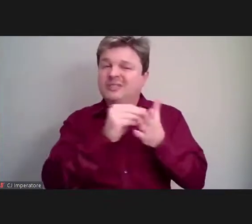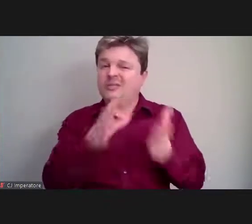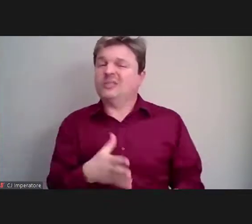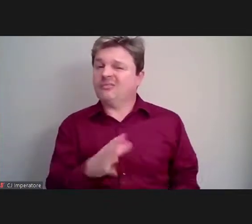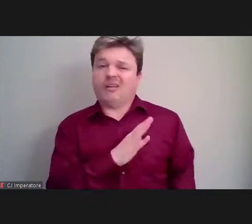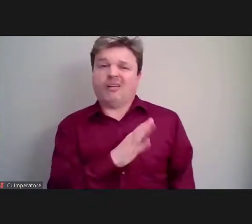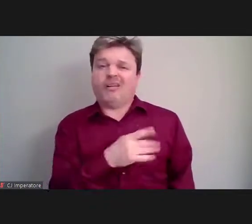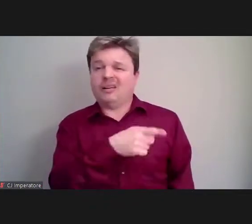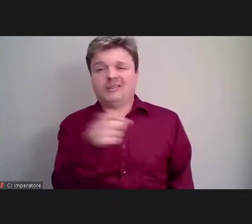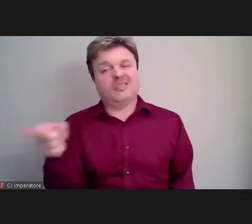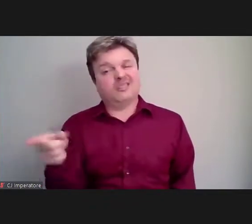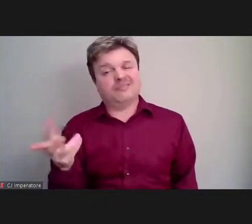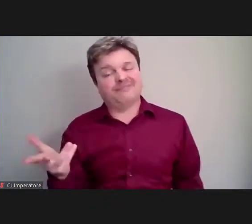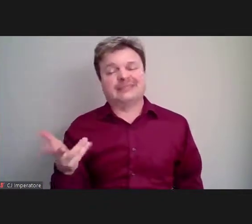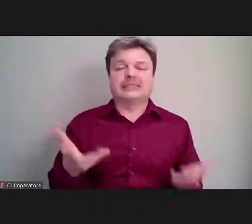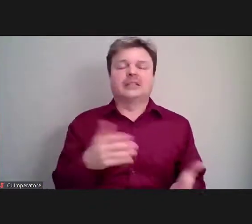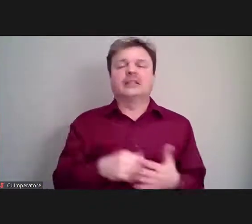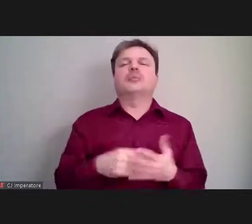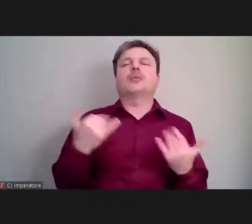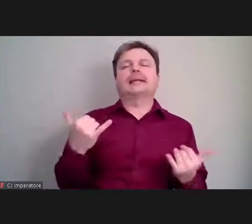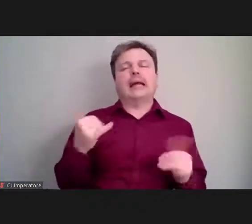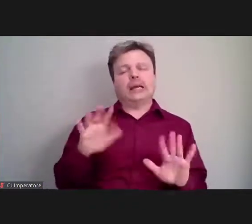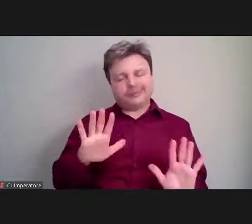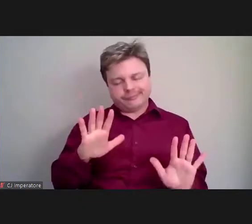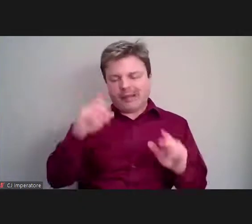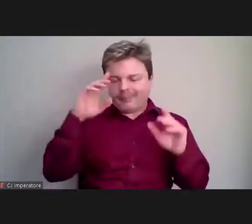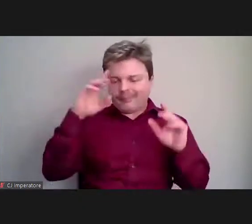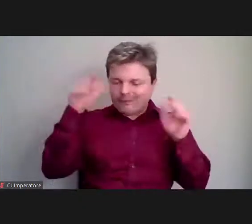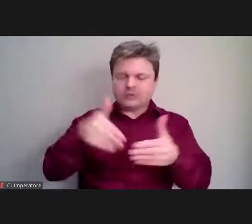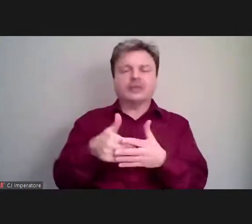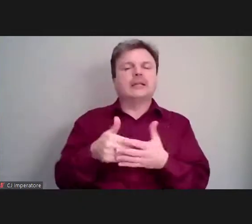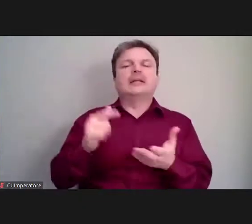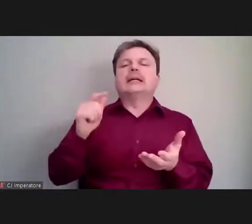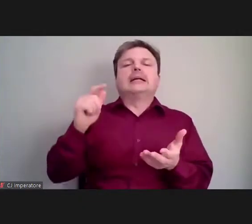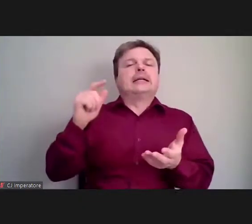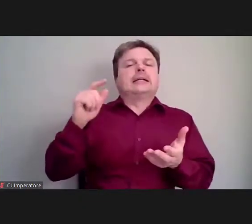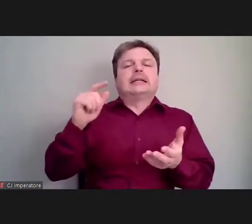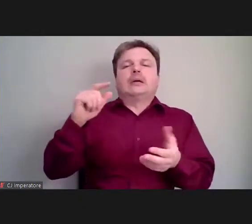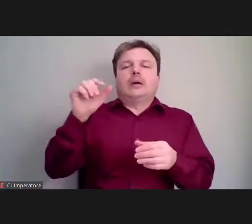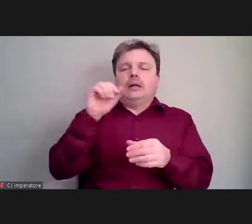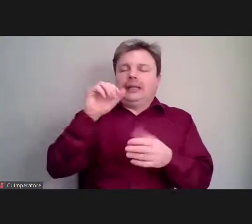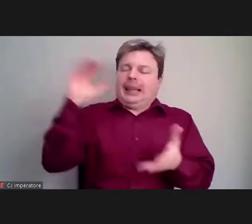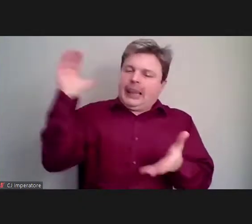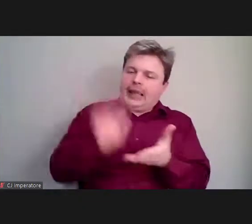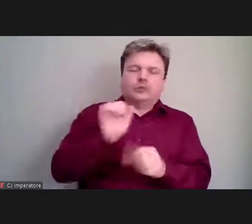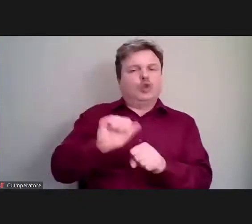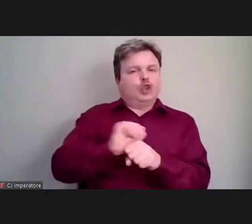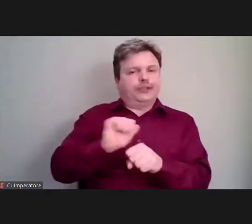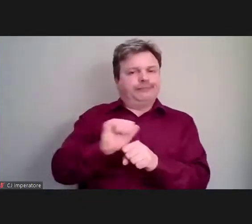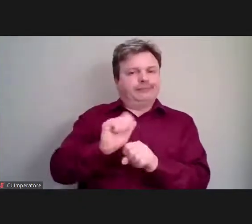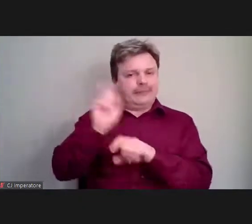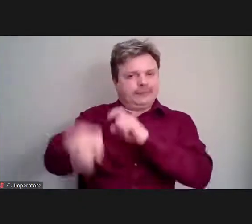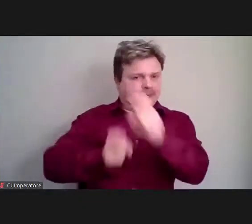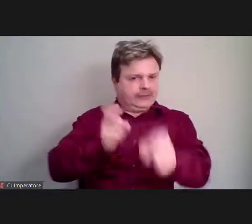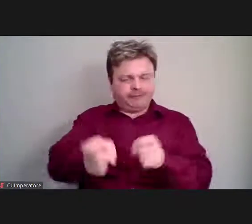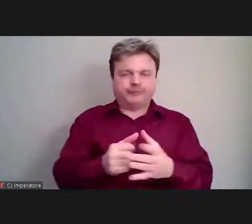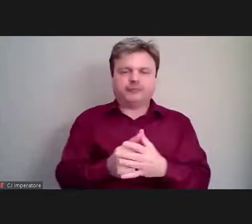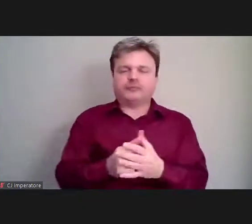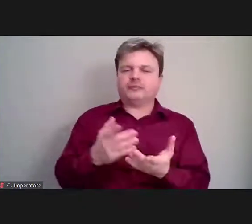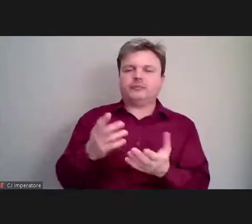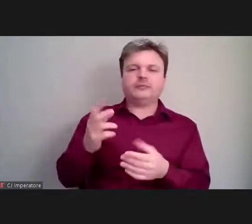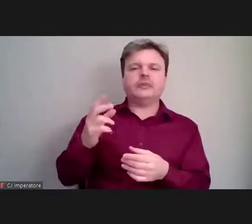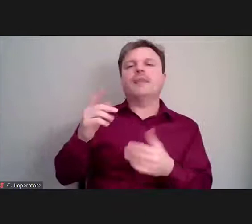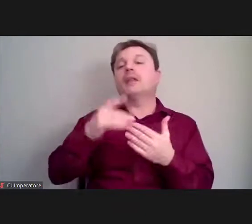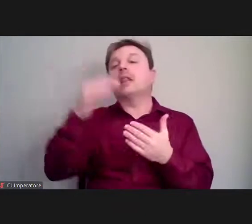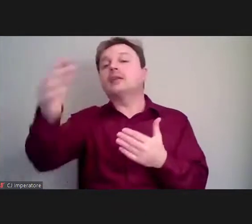of just doing less in the classroom and seeing if people still seem to get out of the class what they need to get out of